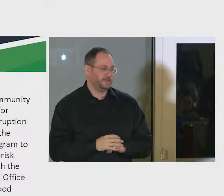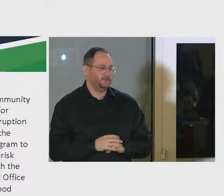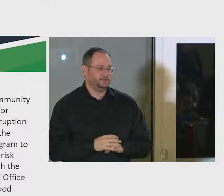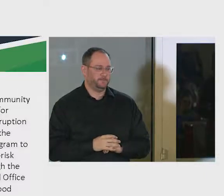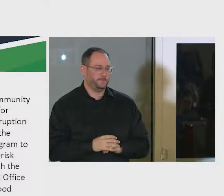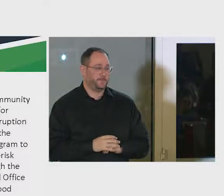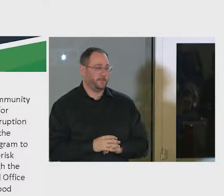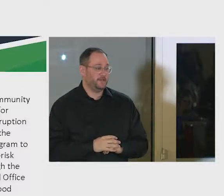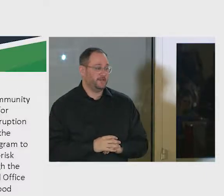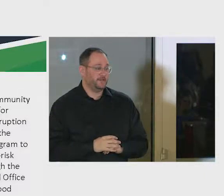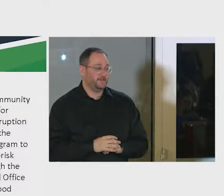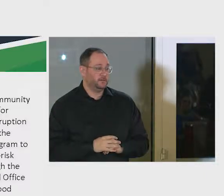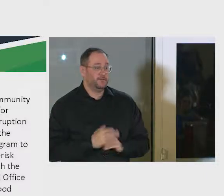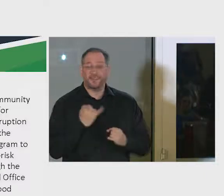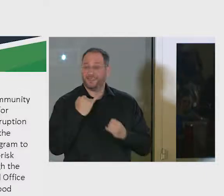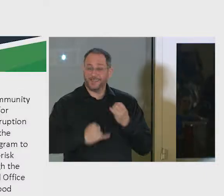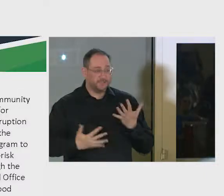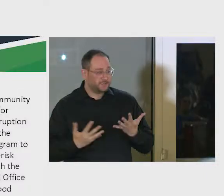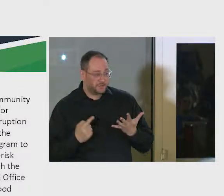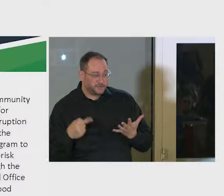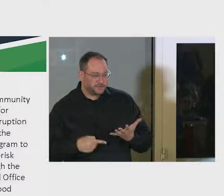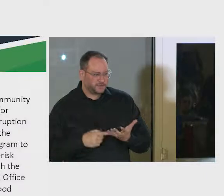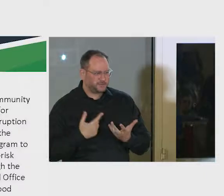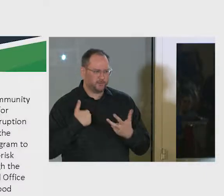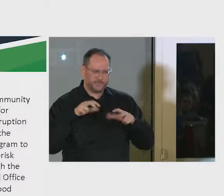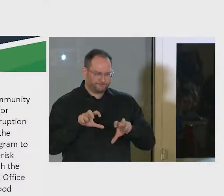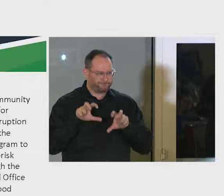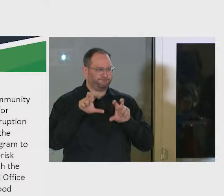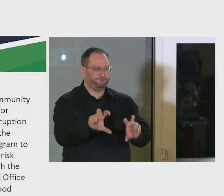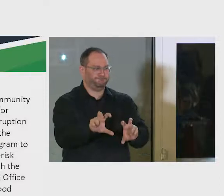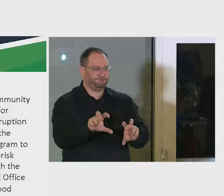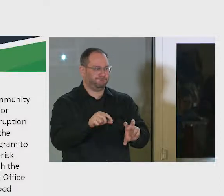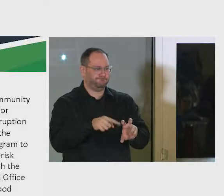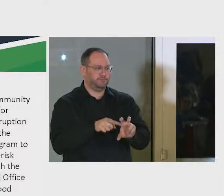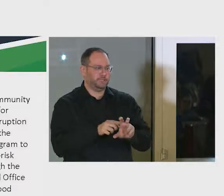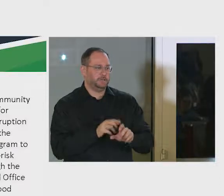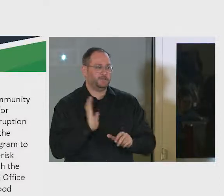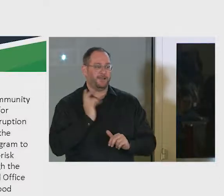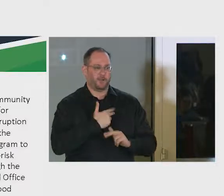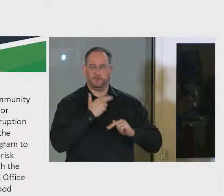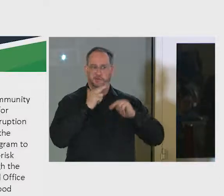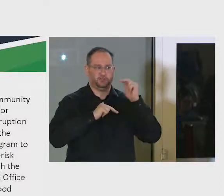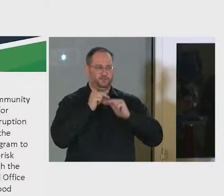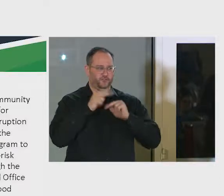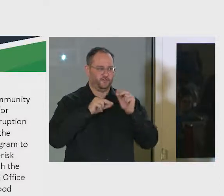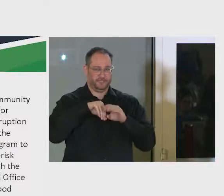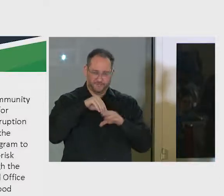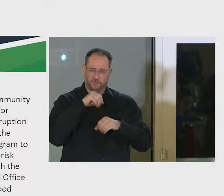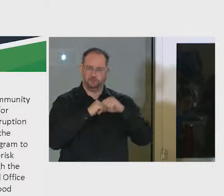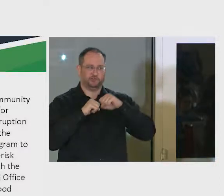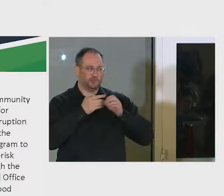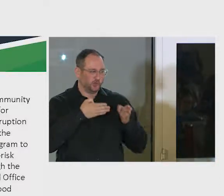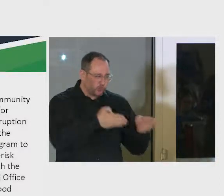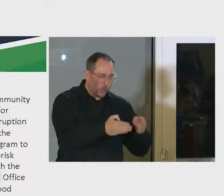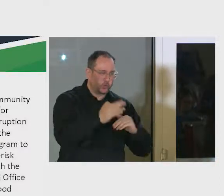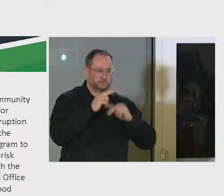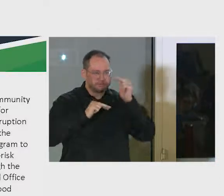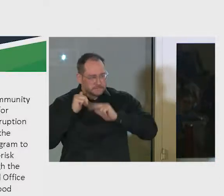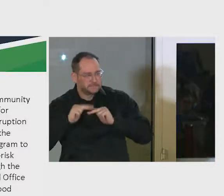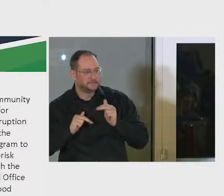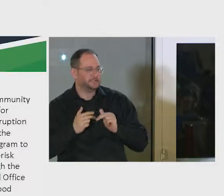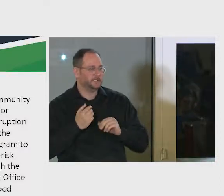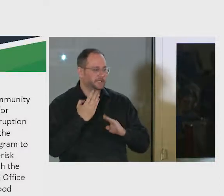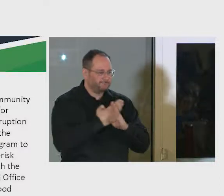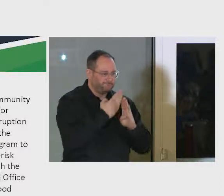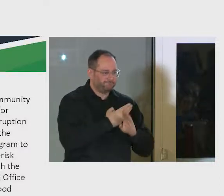we've invested heavily in our infrastructure and our community assets. We put down a new investment in our metro system so that together with